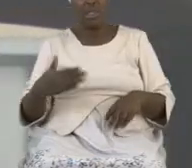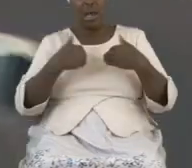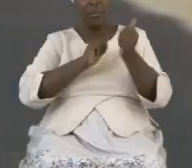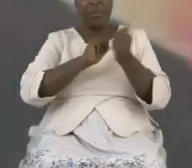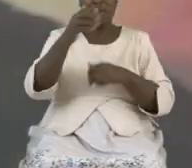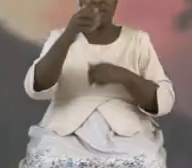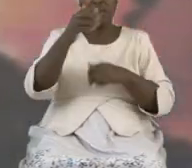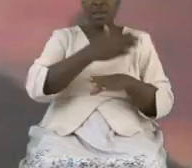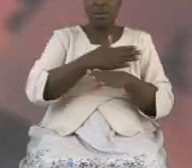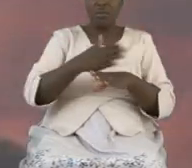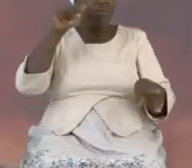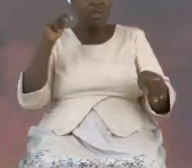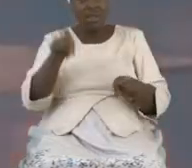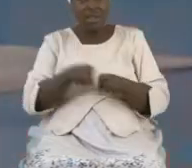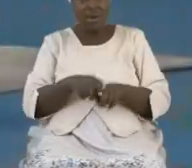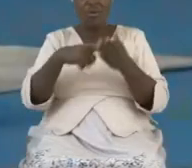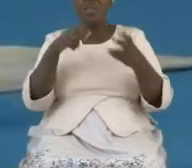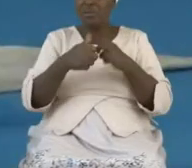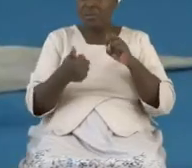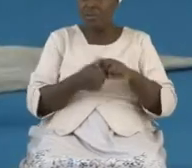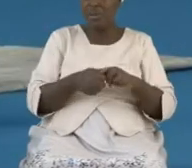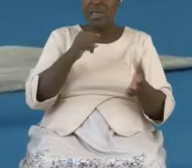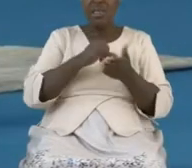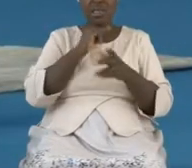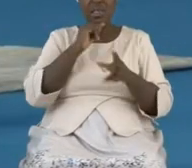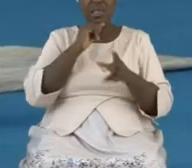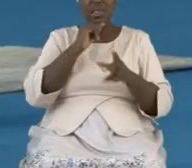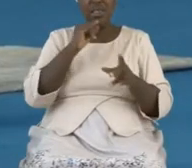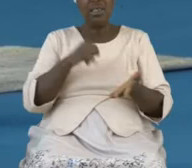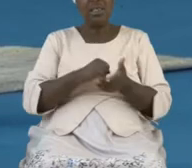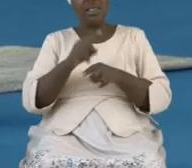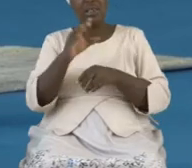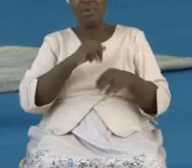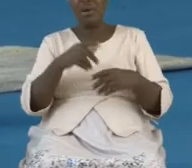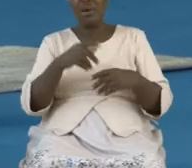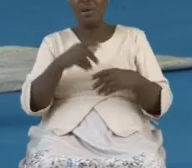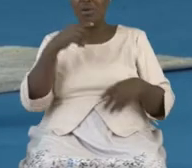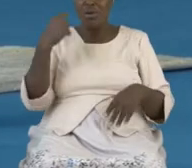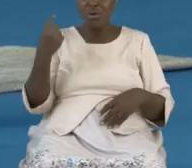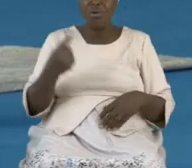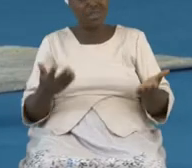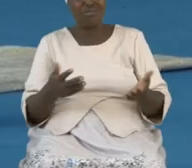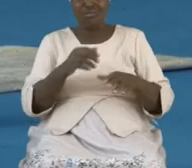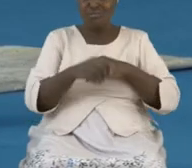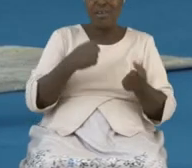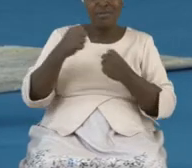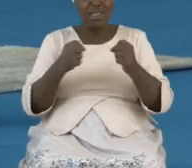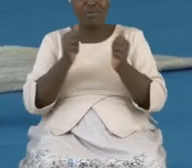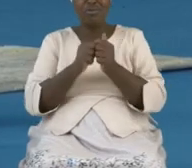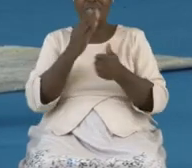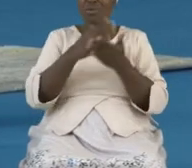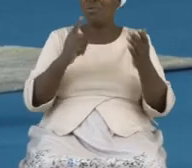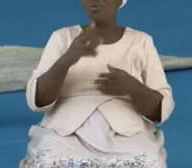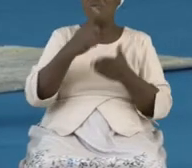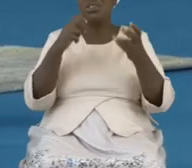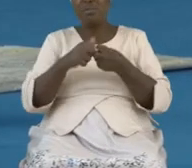the matter? It looks like you're always struggling and you're always in battle, fighting with somebody. What's the matter?